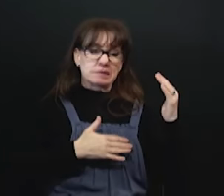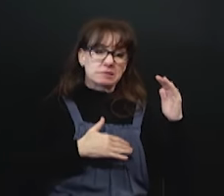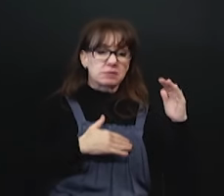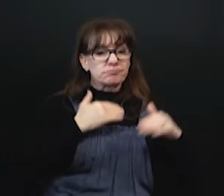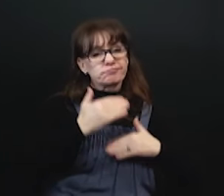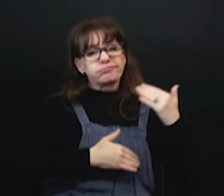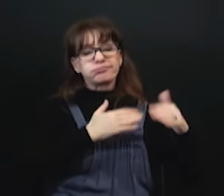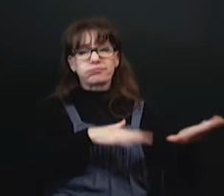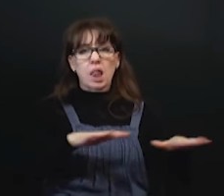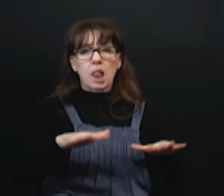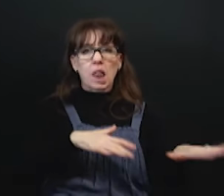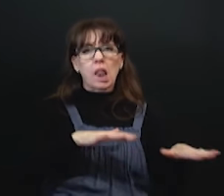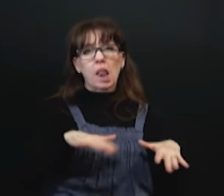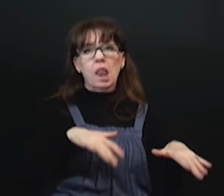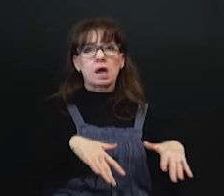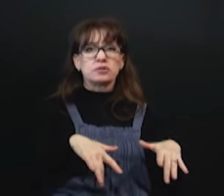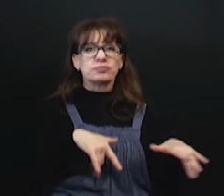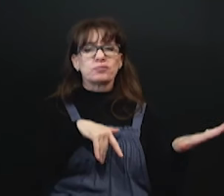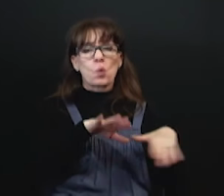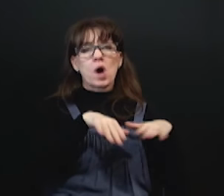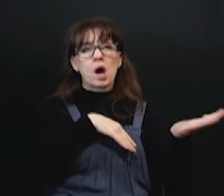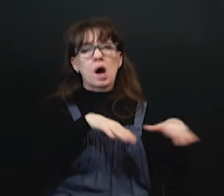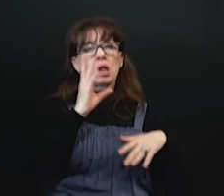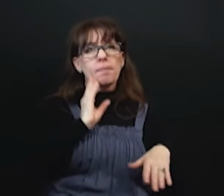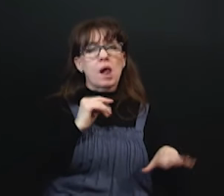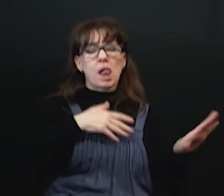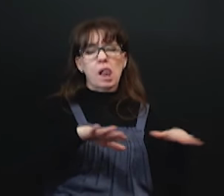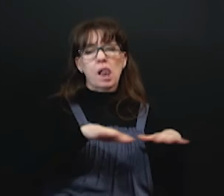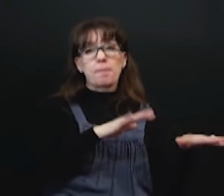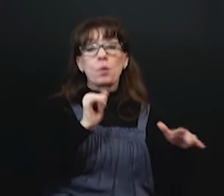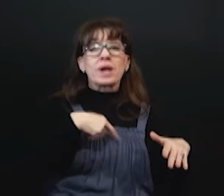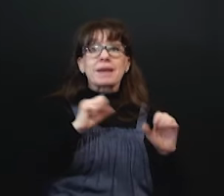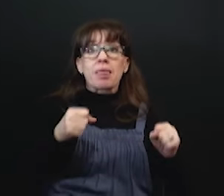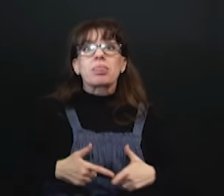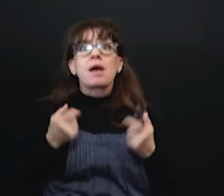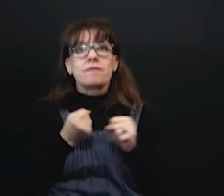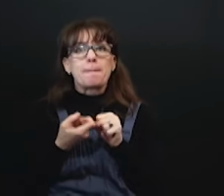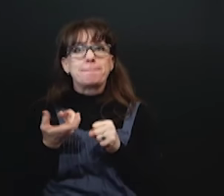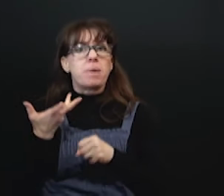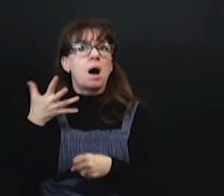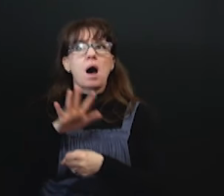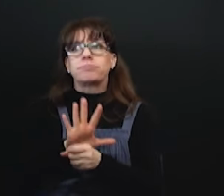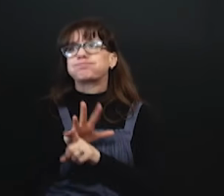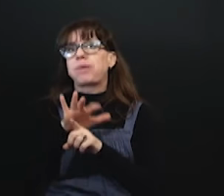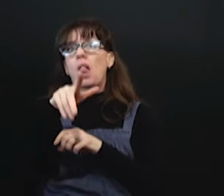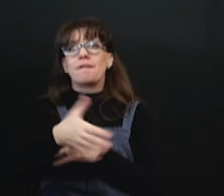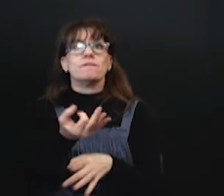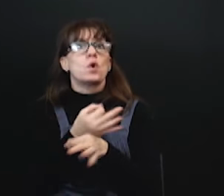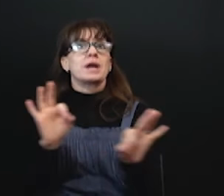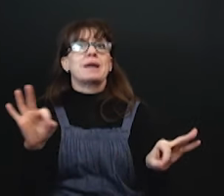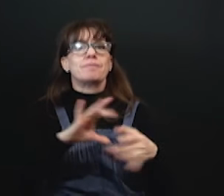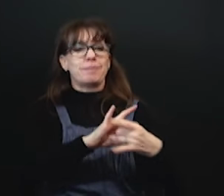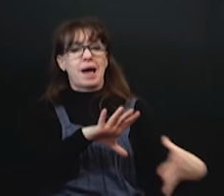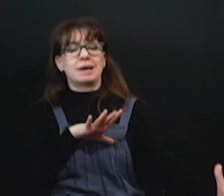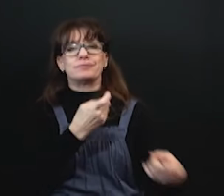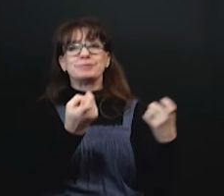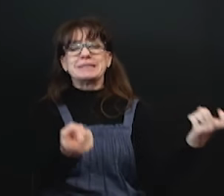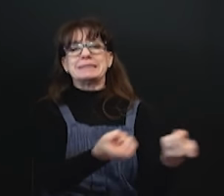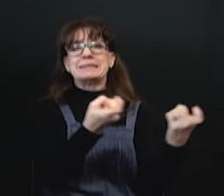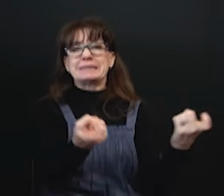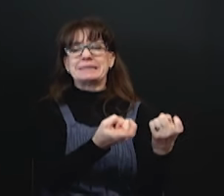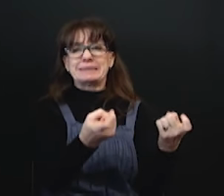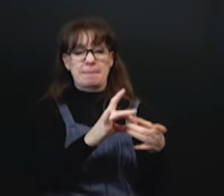of life like dead men, dead women walking, but live abundantly in the power of the cross, to live in freedom from bondage to sin and bondage